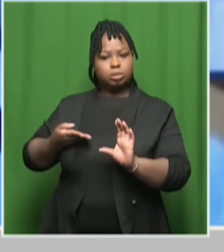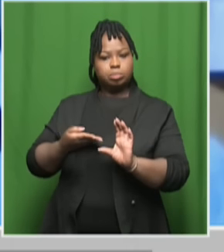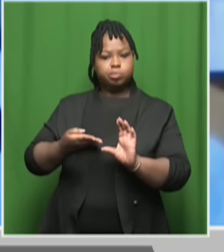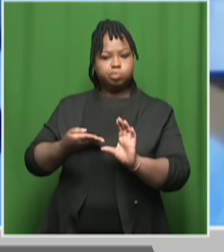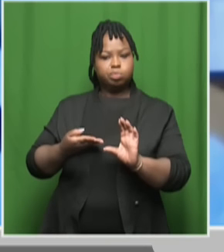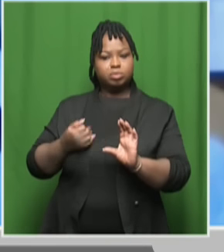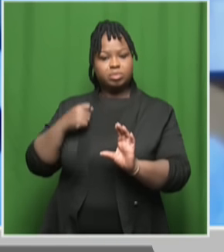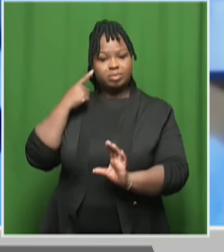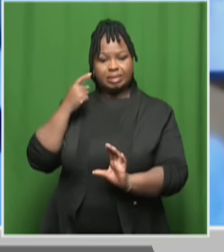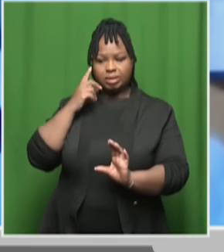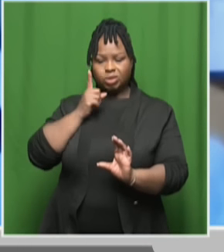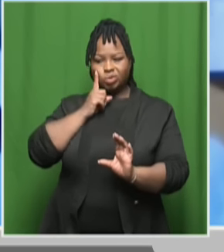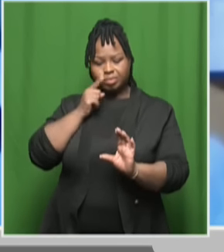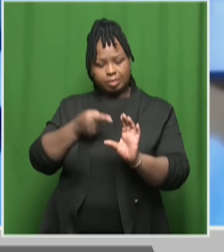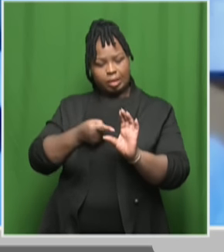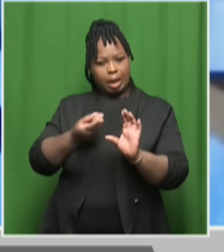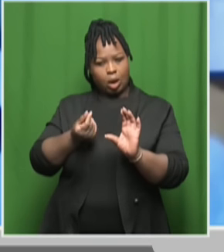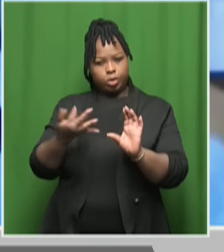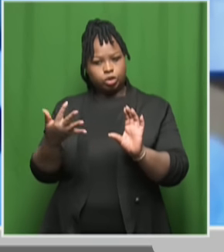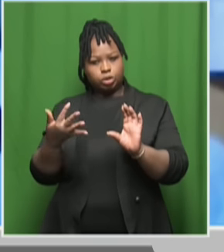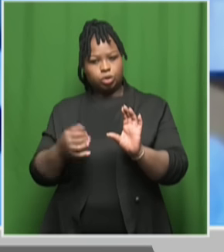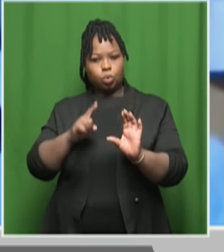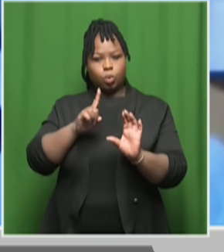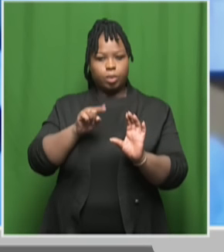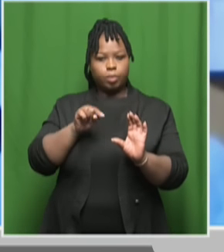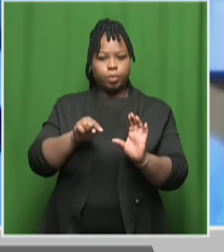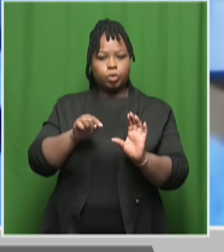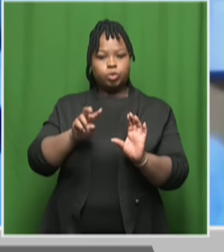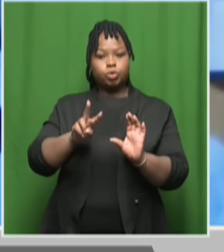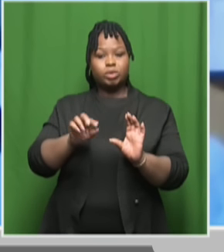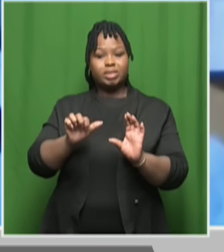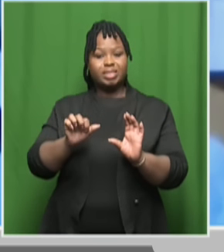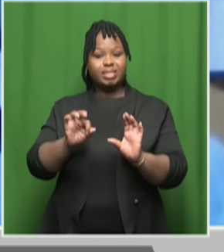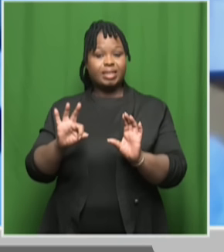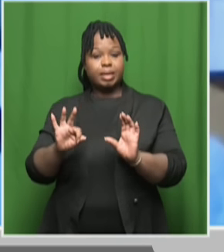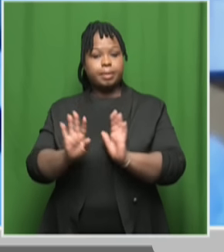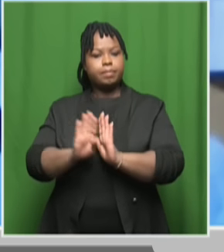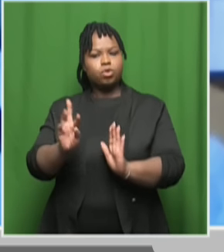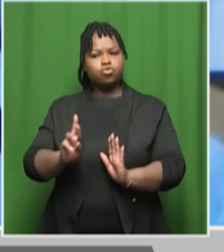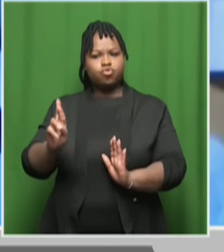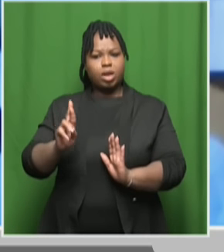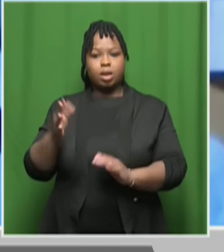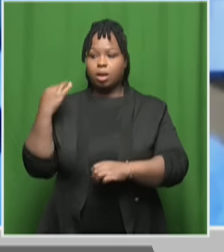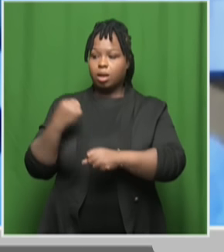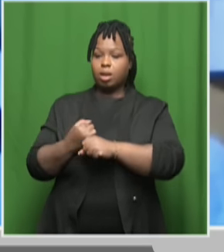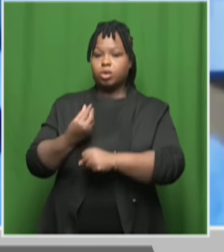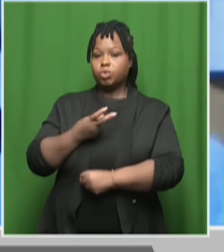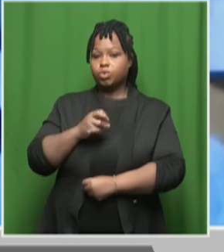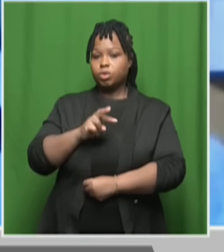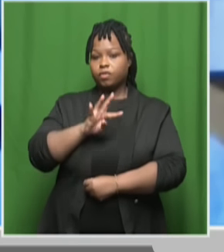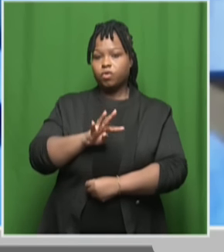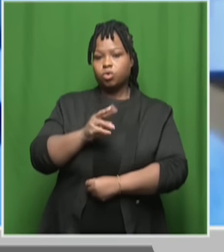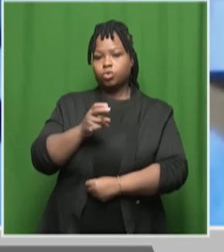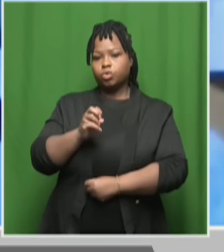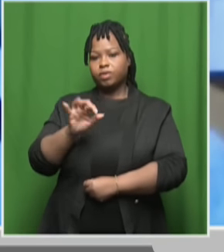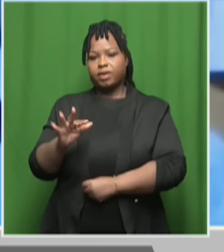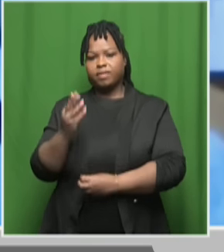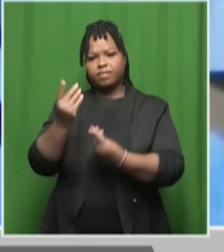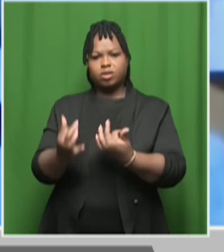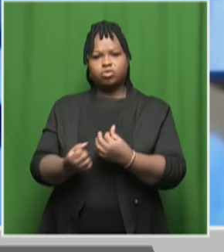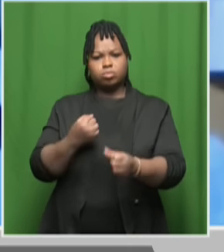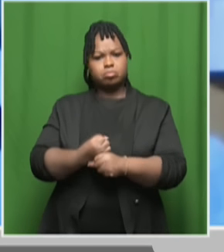how much was budgeted, approximately 1.263 billion for the 2024-2025 financial